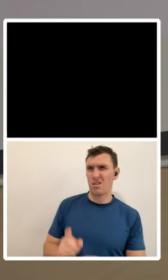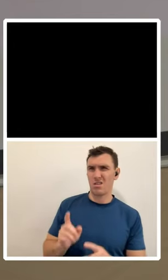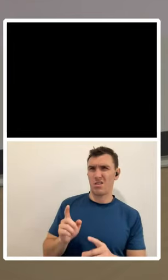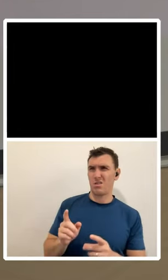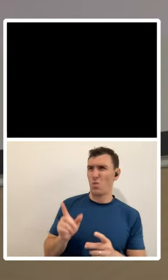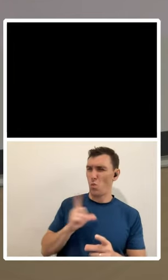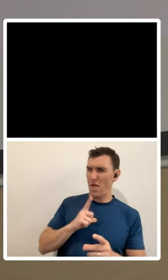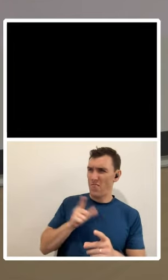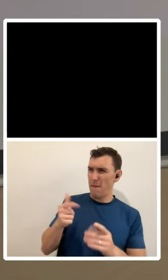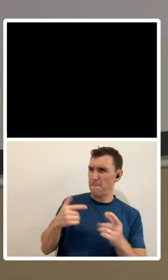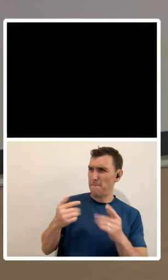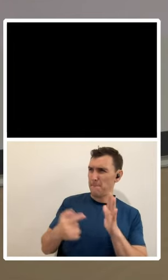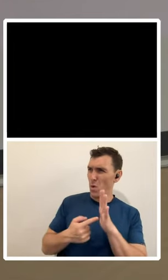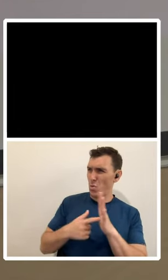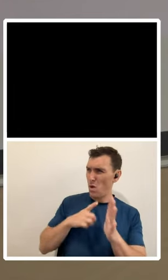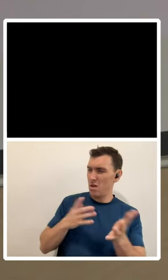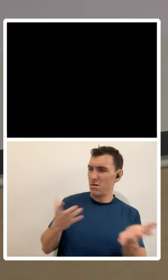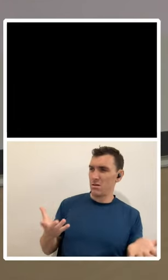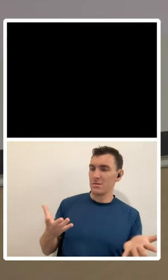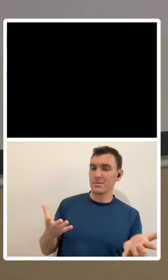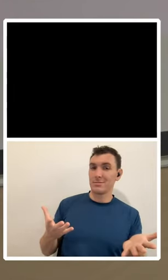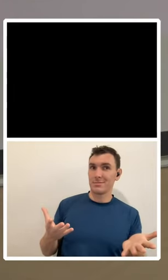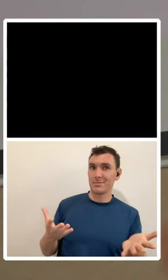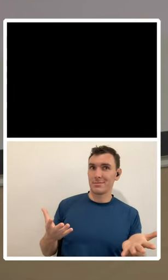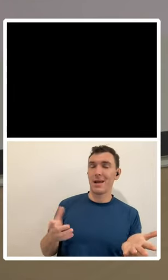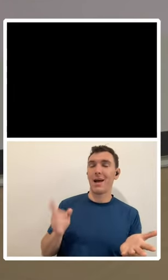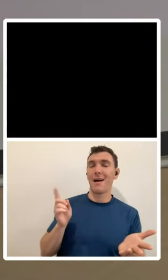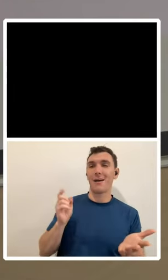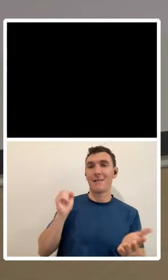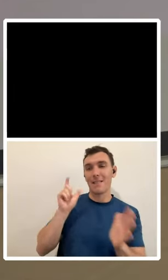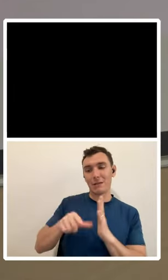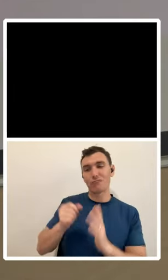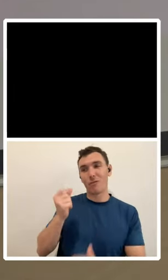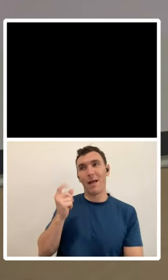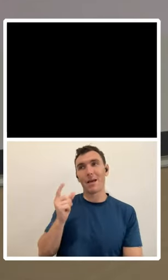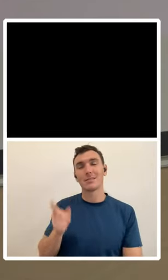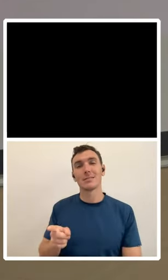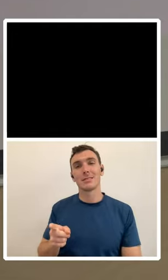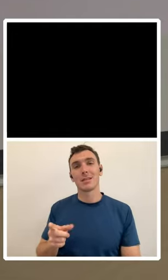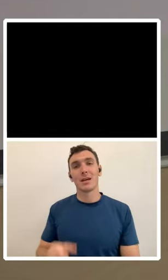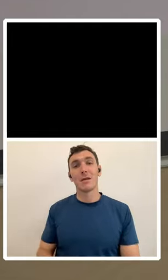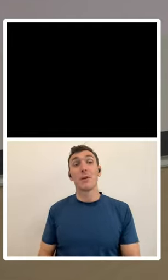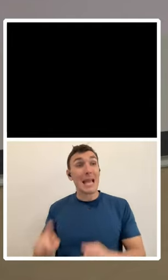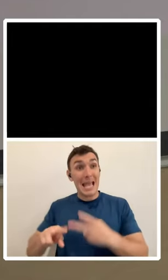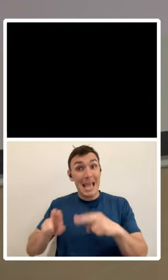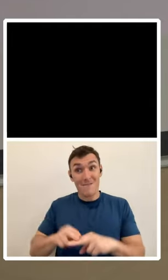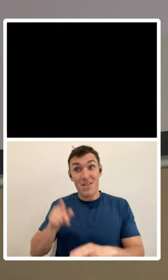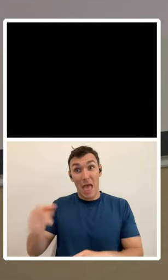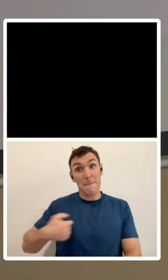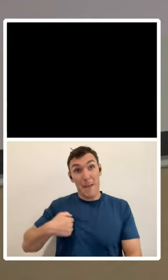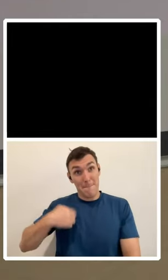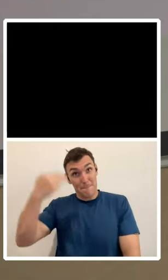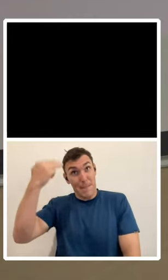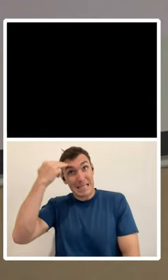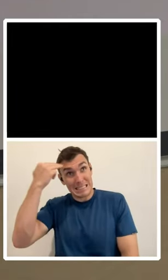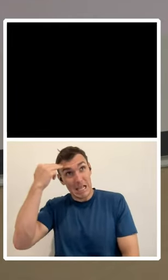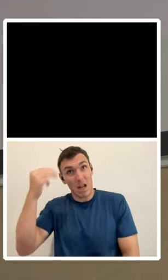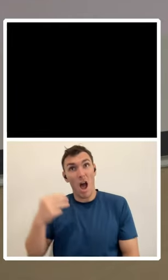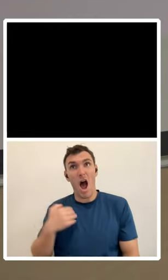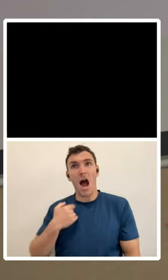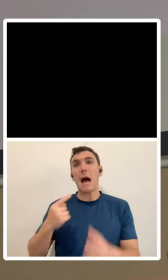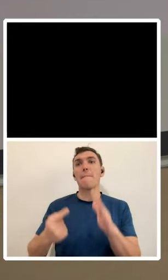I certainly wouldn't be doing what I'm doing, right? Like, I've set up Patriotic Millionaires in the UK, which is about making sure that